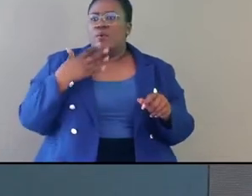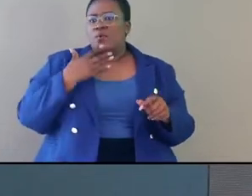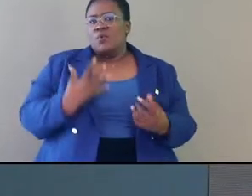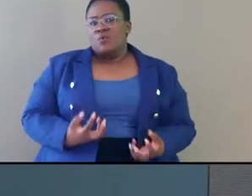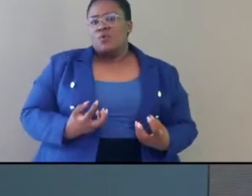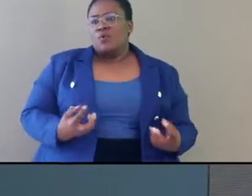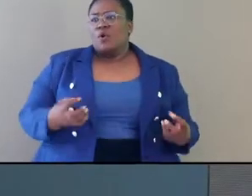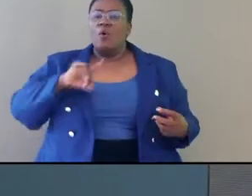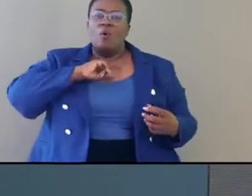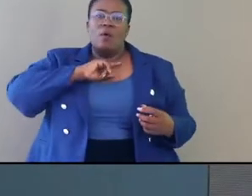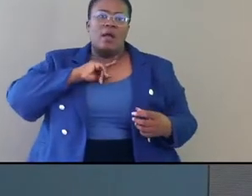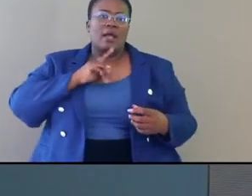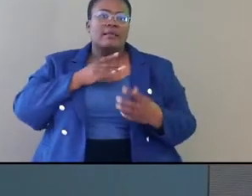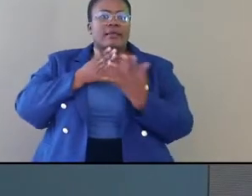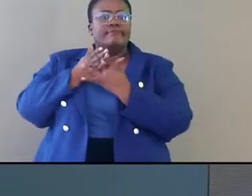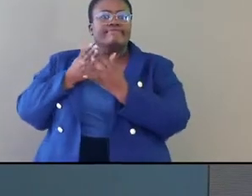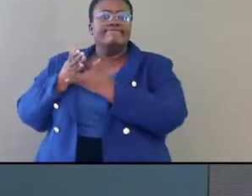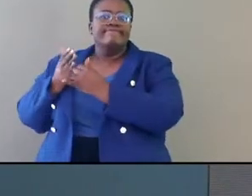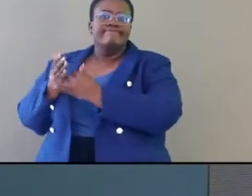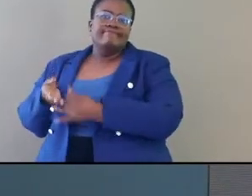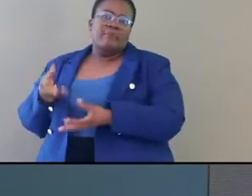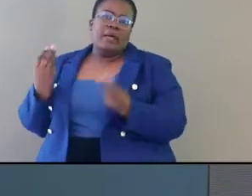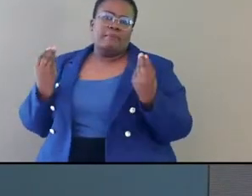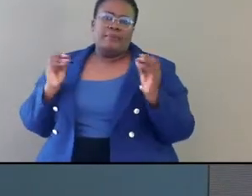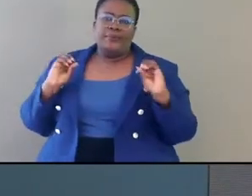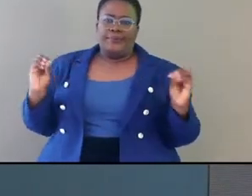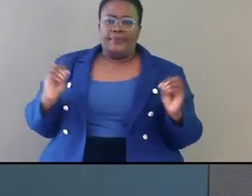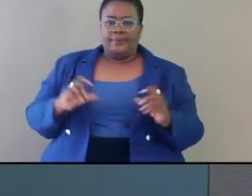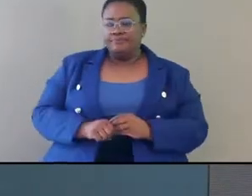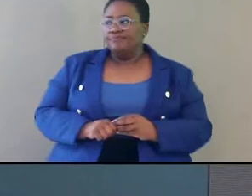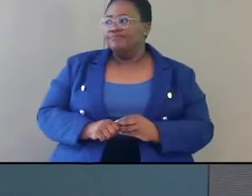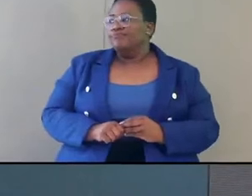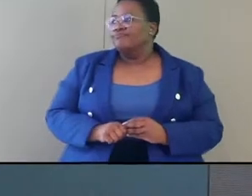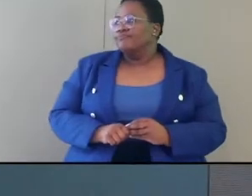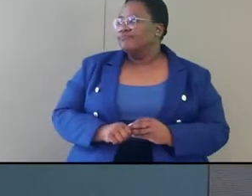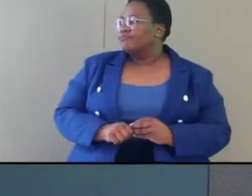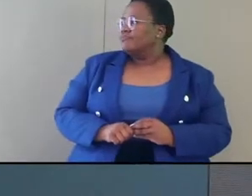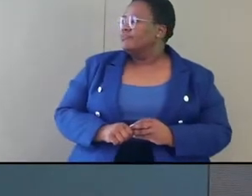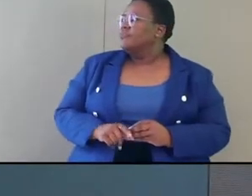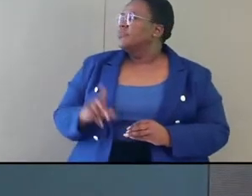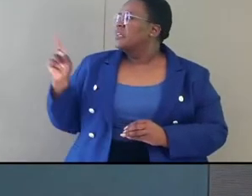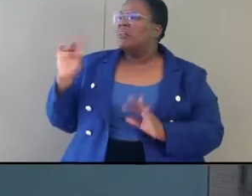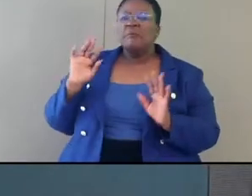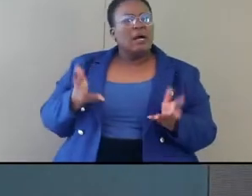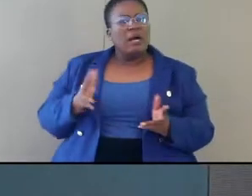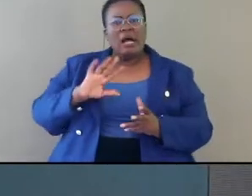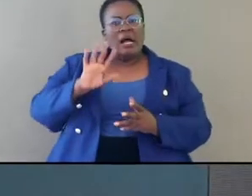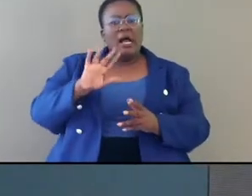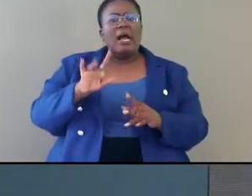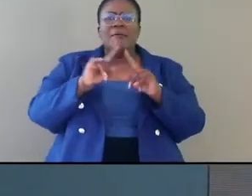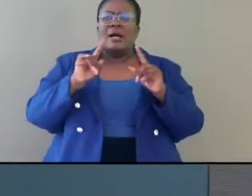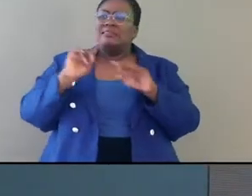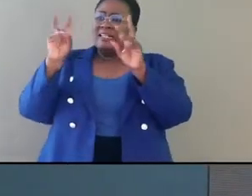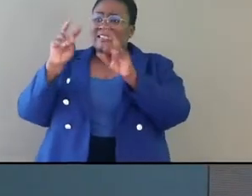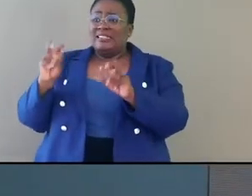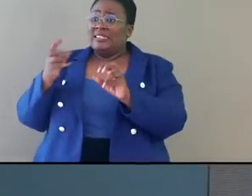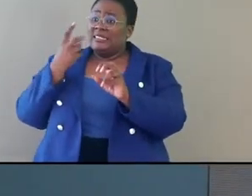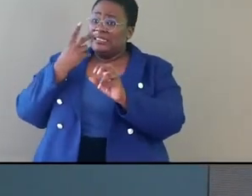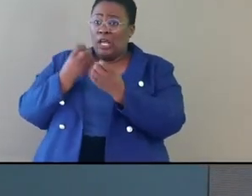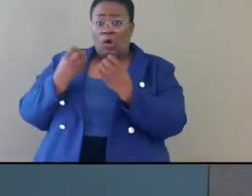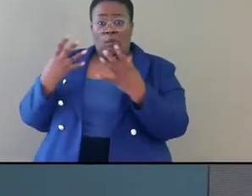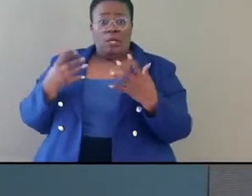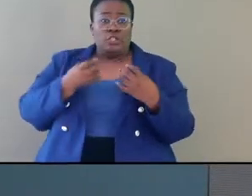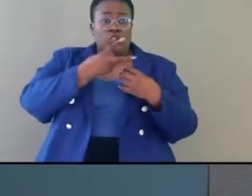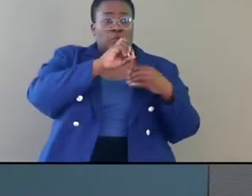because they're not getting their entitlements right? And not just that another thing is that electricity look at the prices from